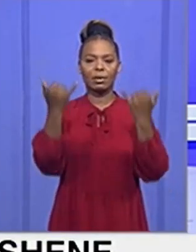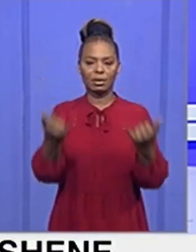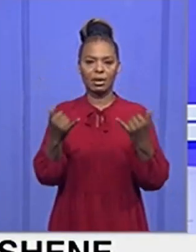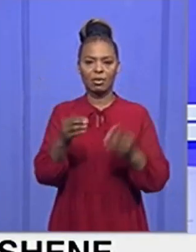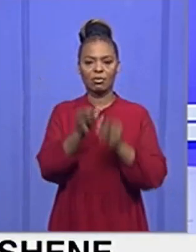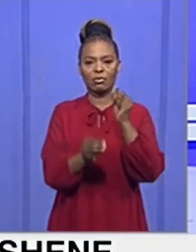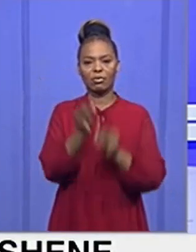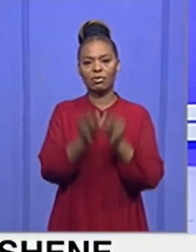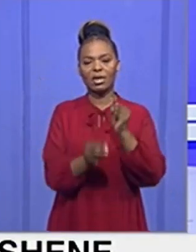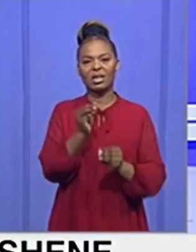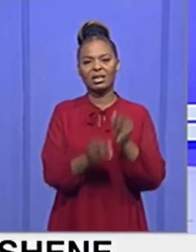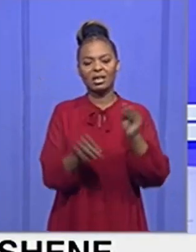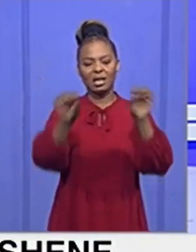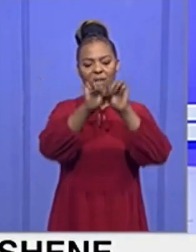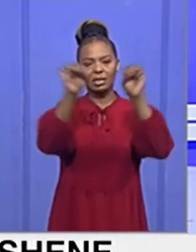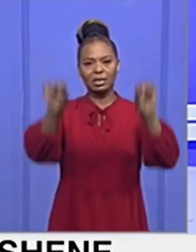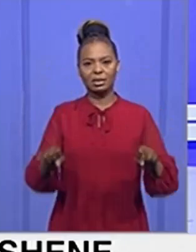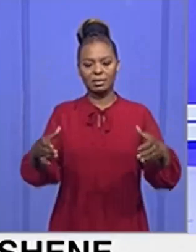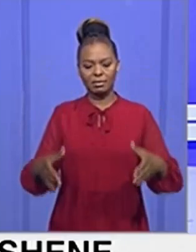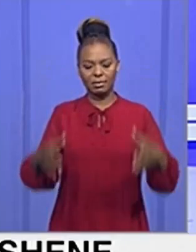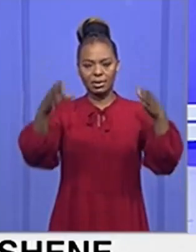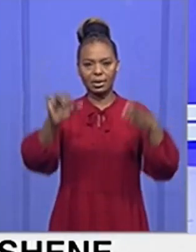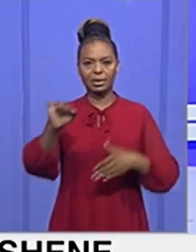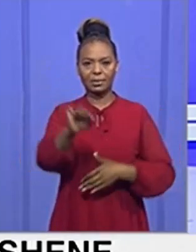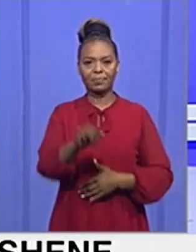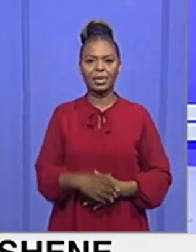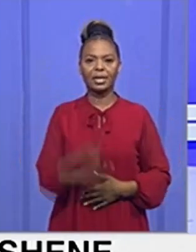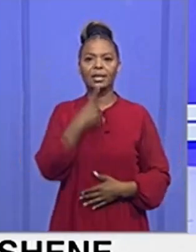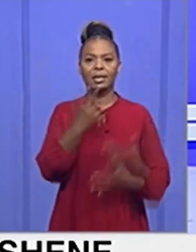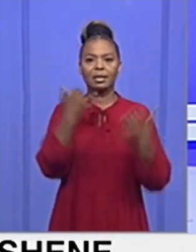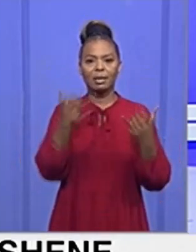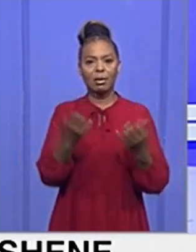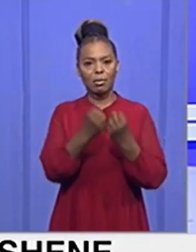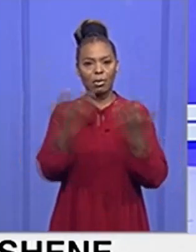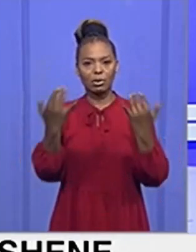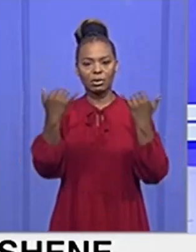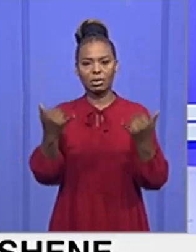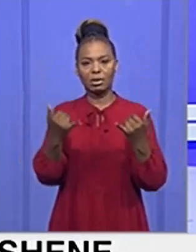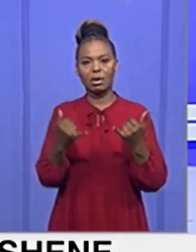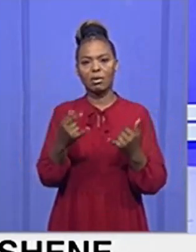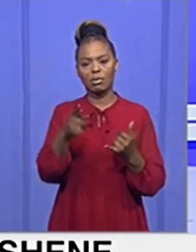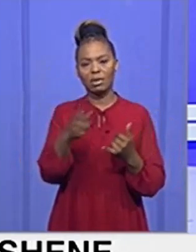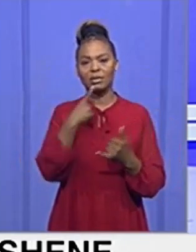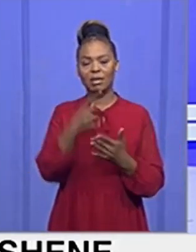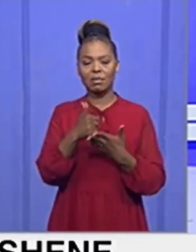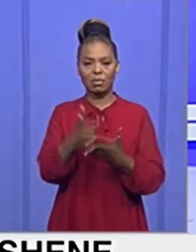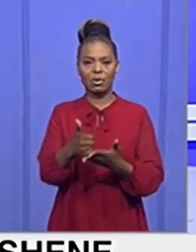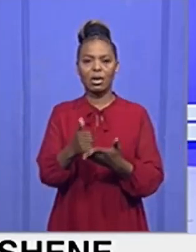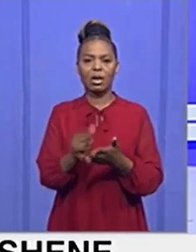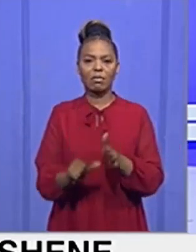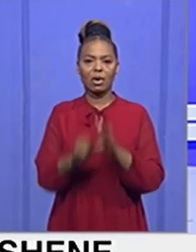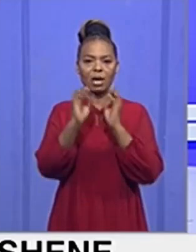tsa yona. Letona le re motlaka se o fehlwang ka mihlodi ya tlhao o bohlokwa kimolo ya motlaka se.